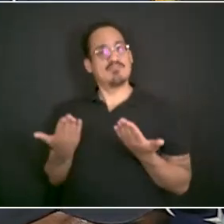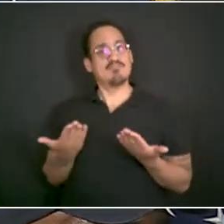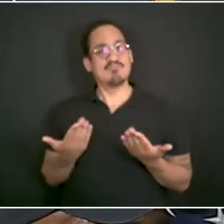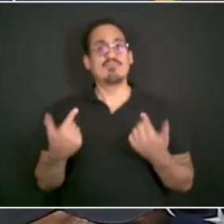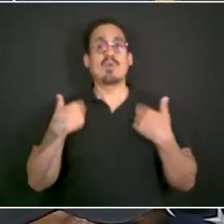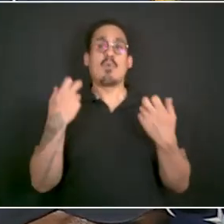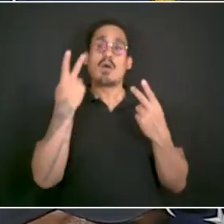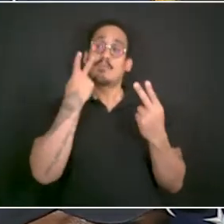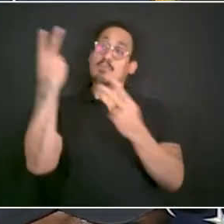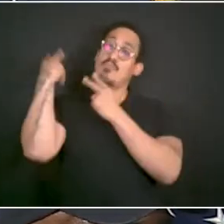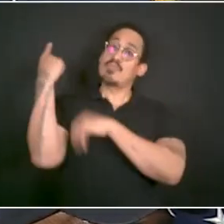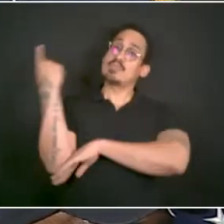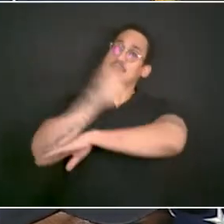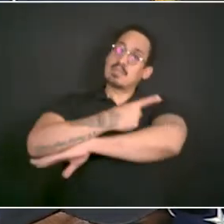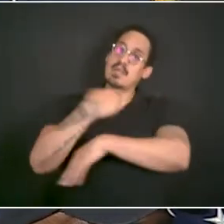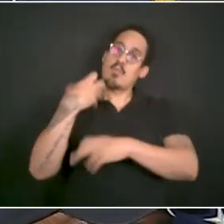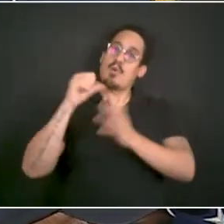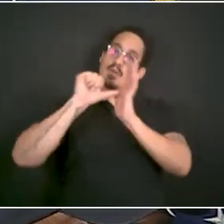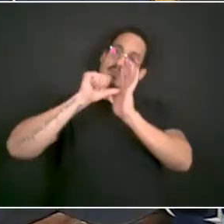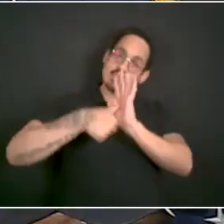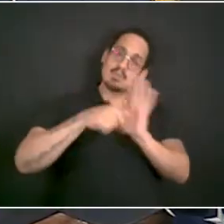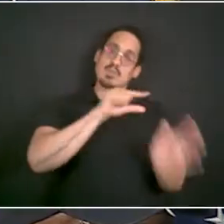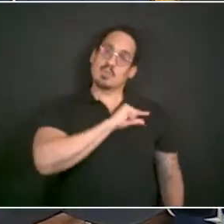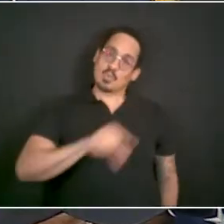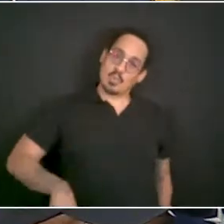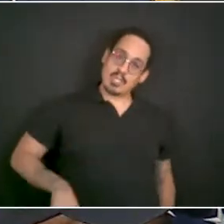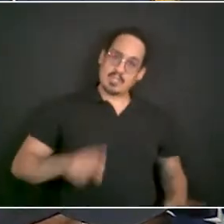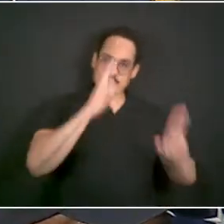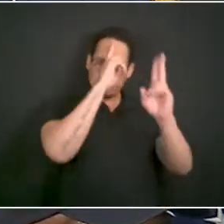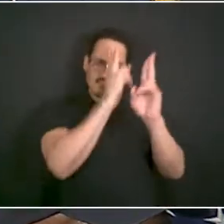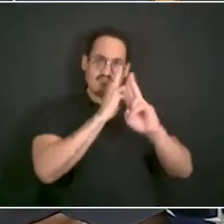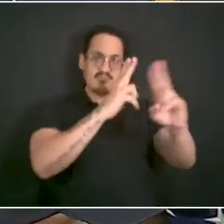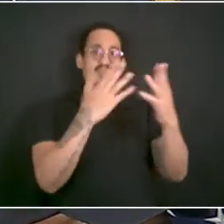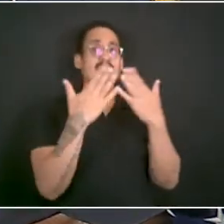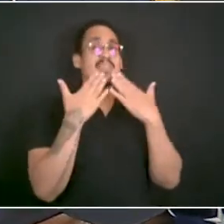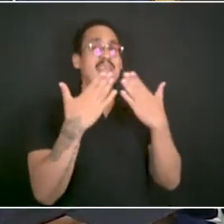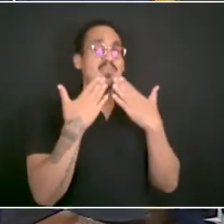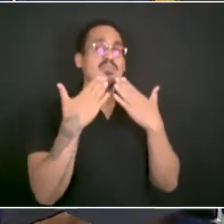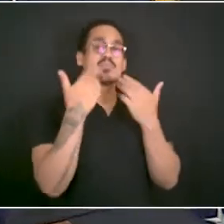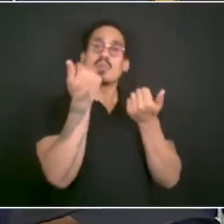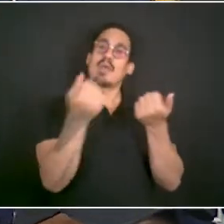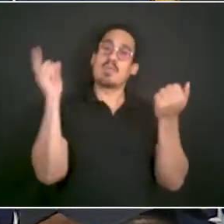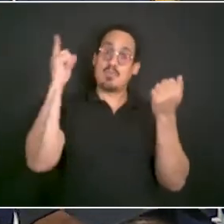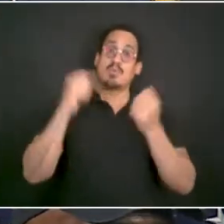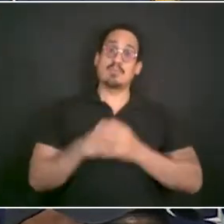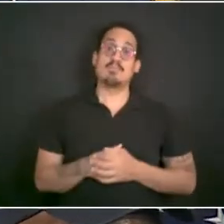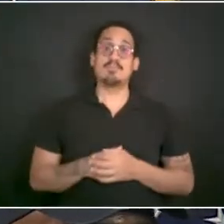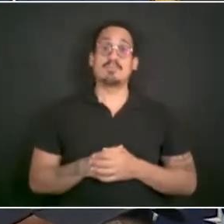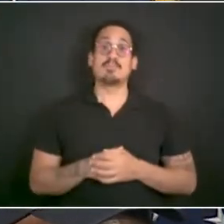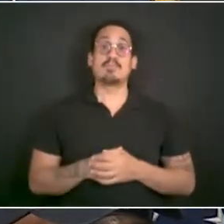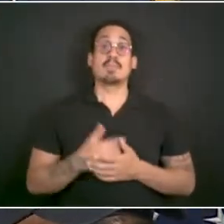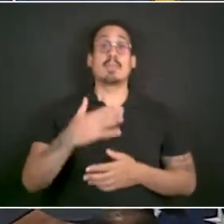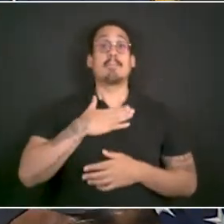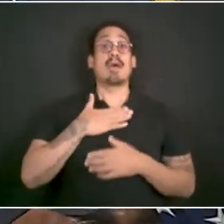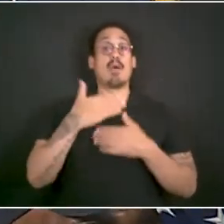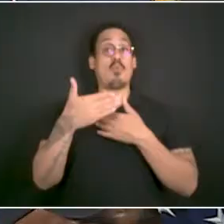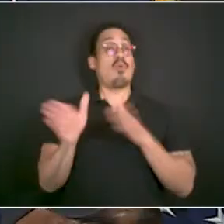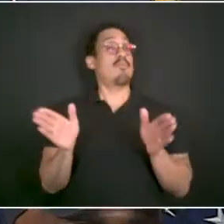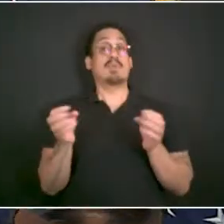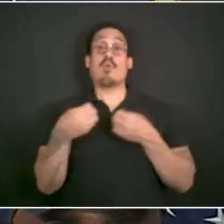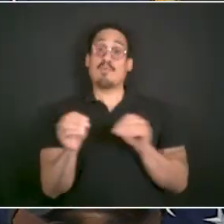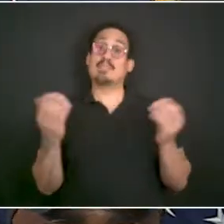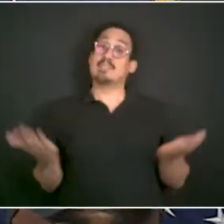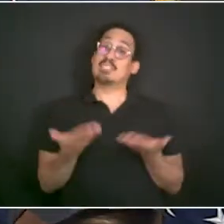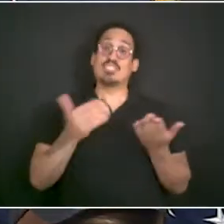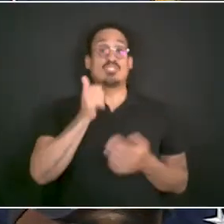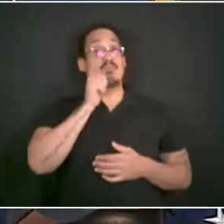to everyone who has worn our nation's uniform. And whether it's at my office Memorial Day event tomorrow, I think you'll probably be joining us, or on the parade routes this week, and I